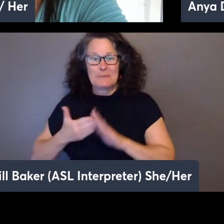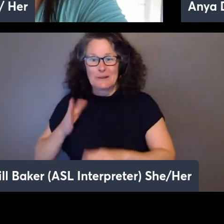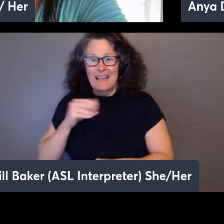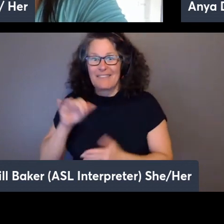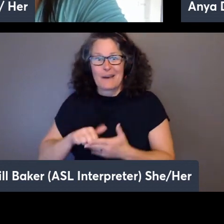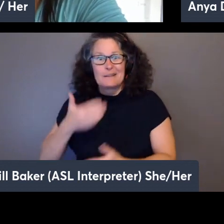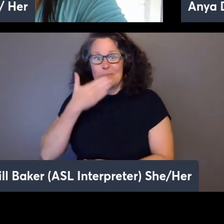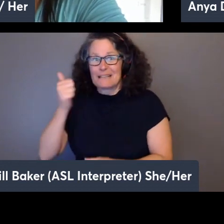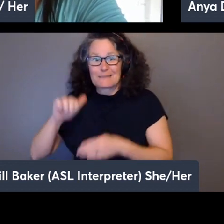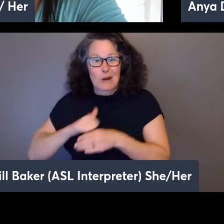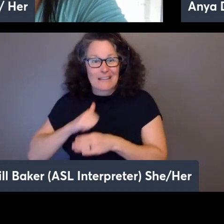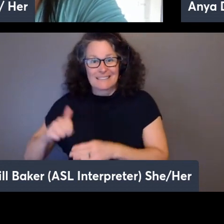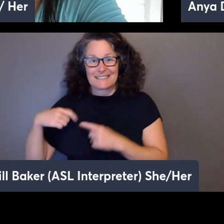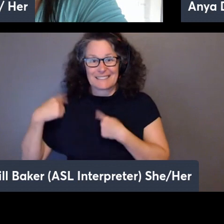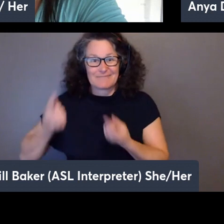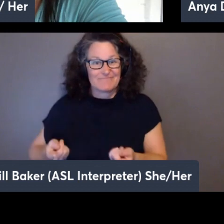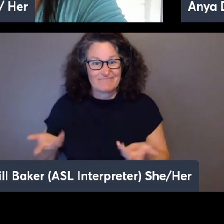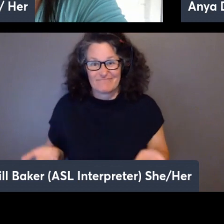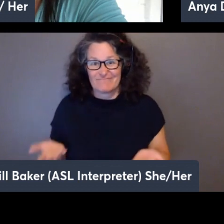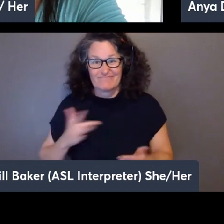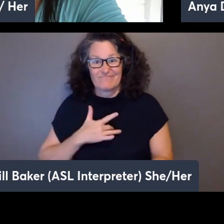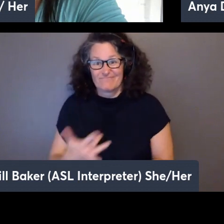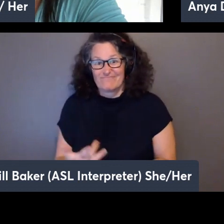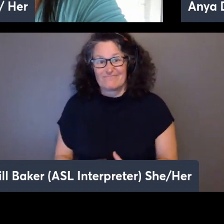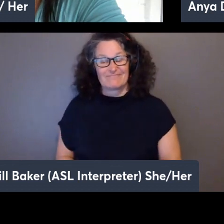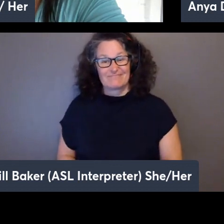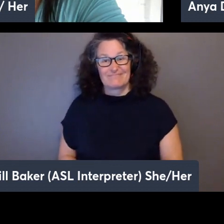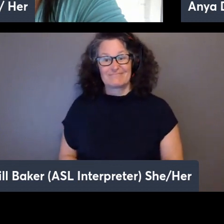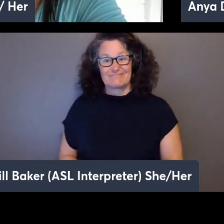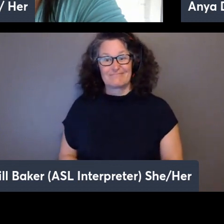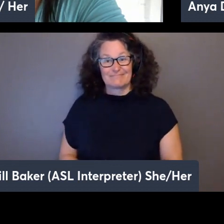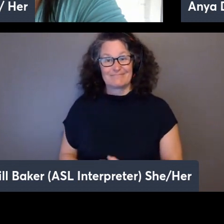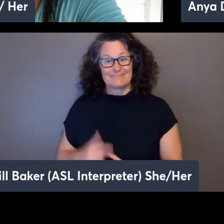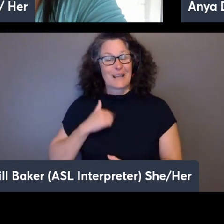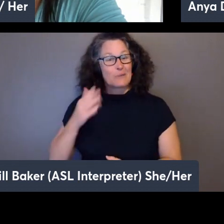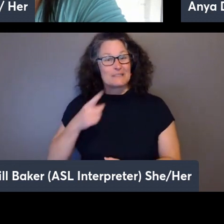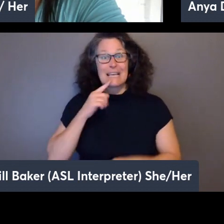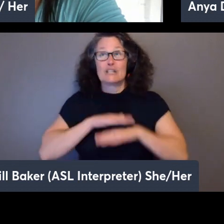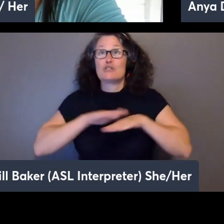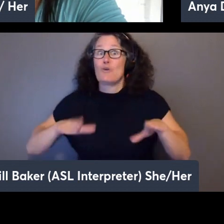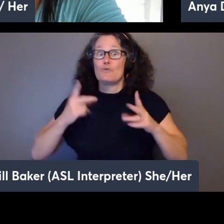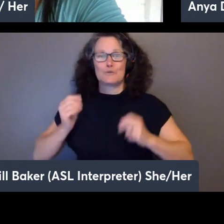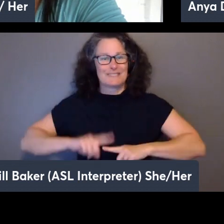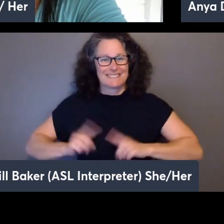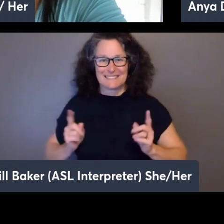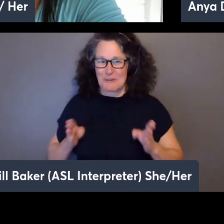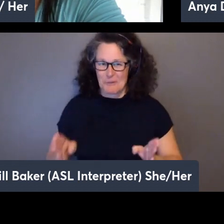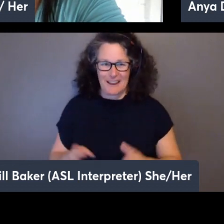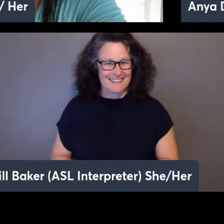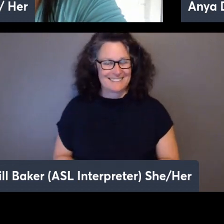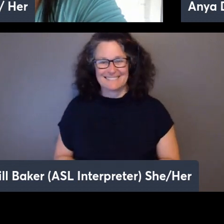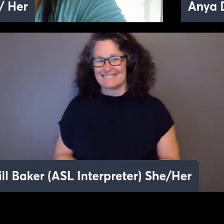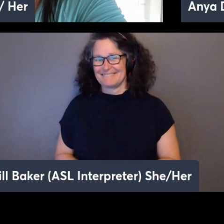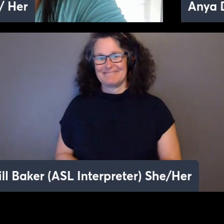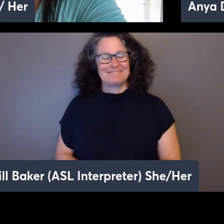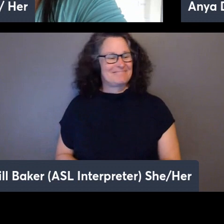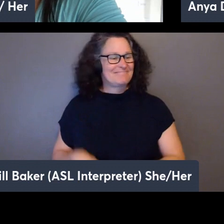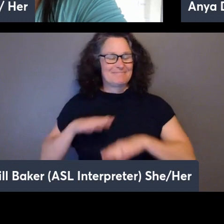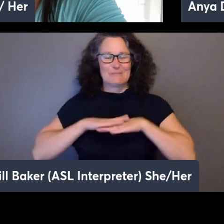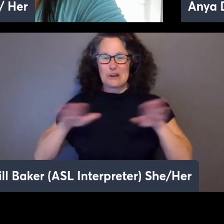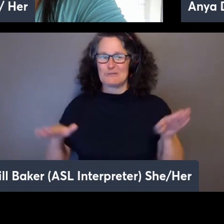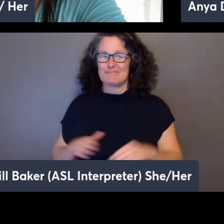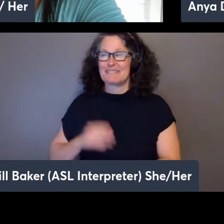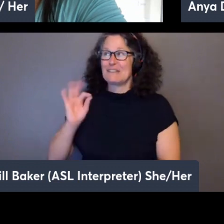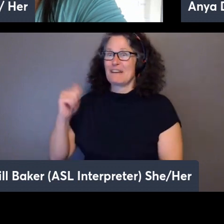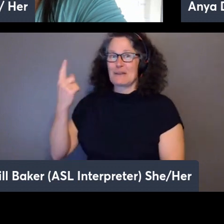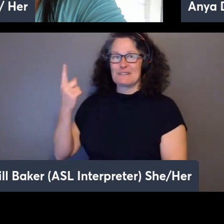practices and stuff. So um, yeah, I'd say don't do it any other way. This is the only way. If anybody's starting with